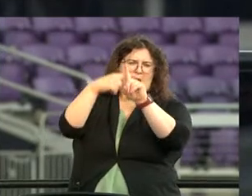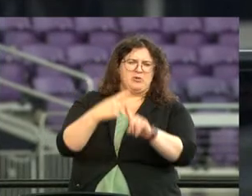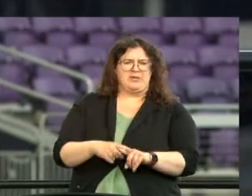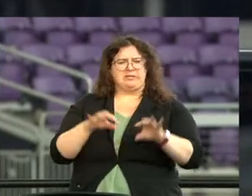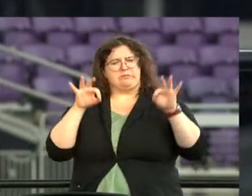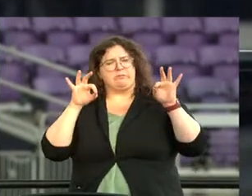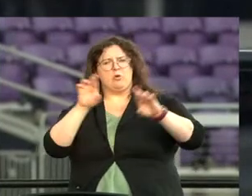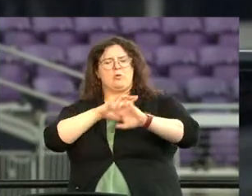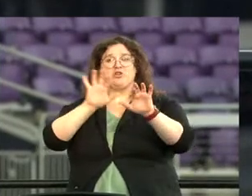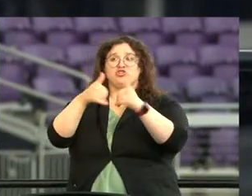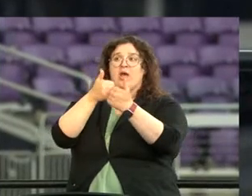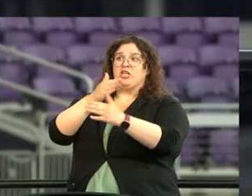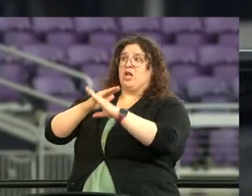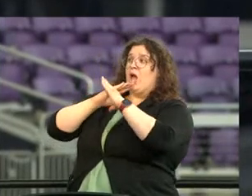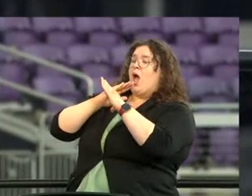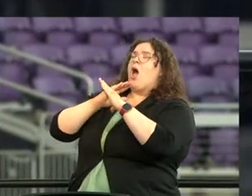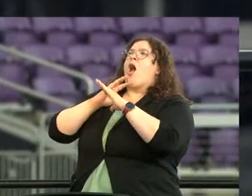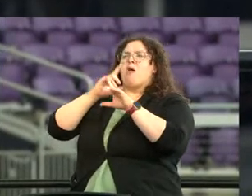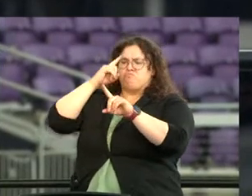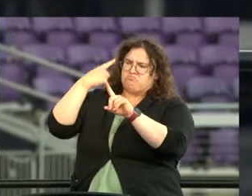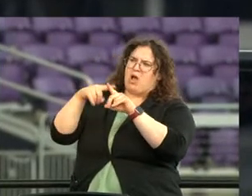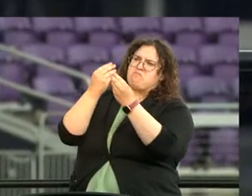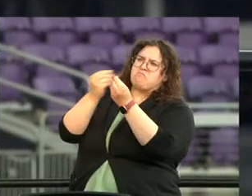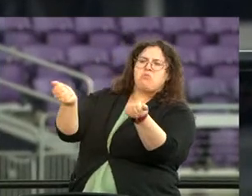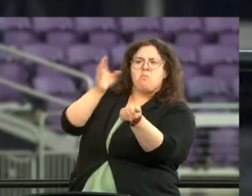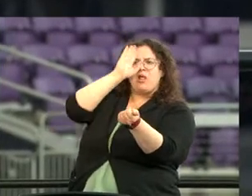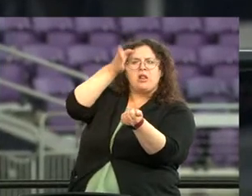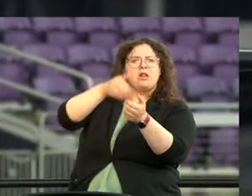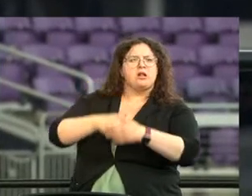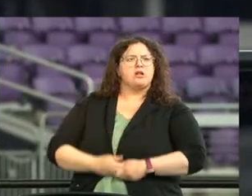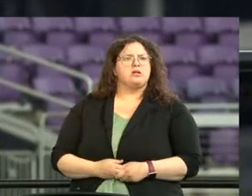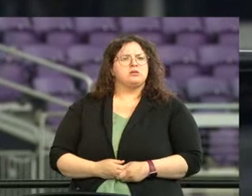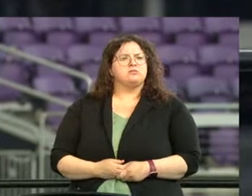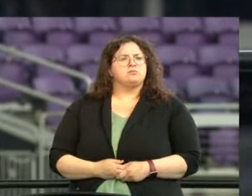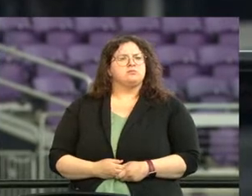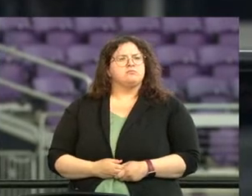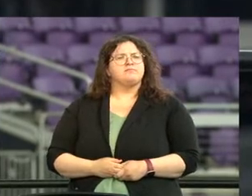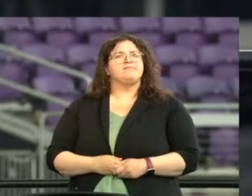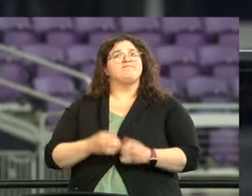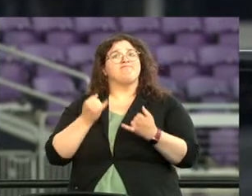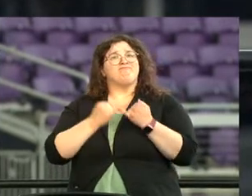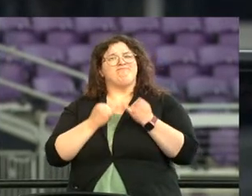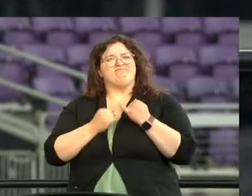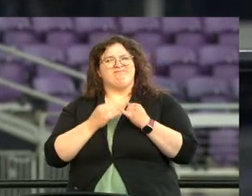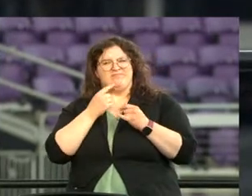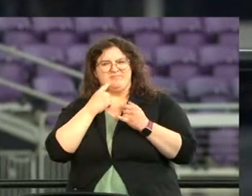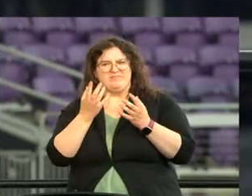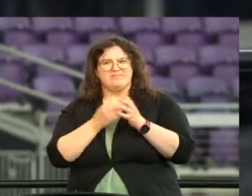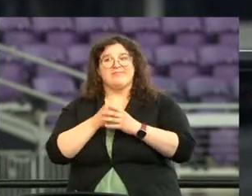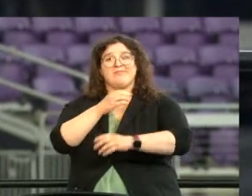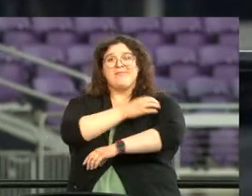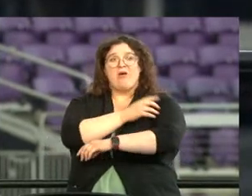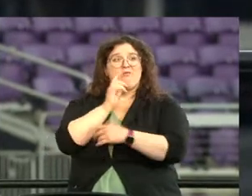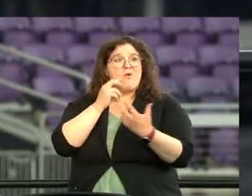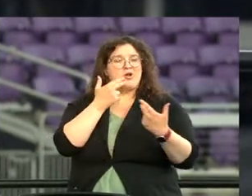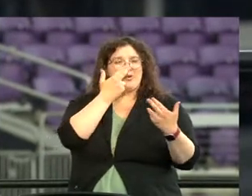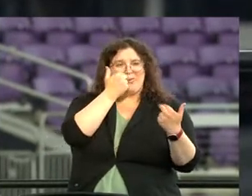in face of all challenges. I close the Power of Five with the power of humor and